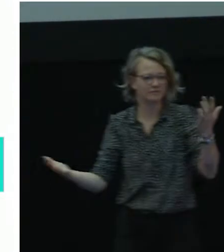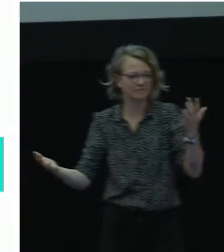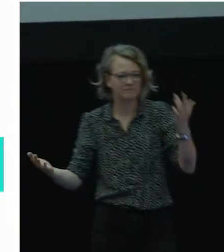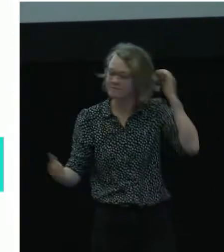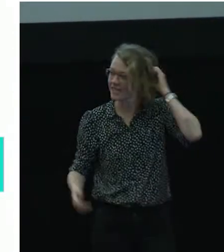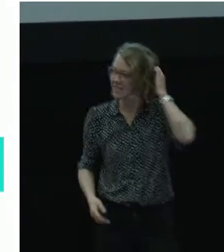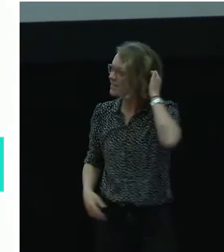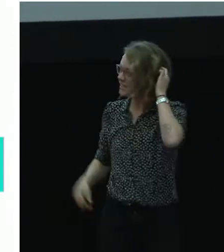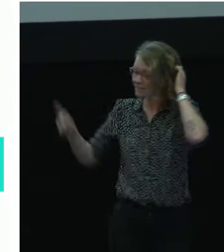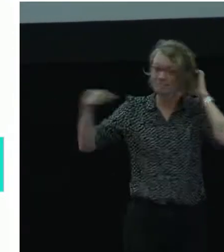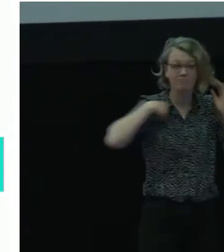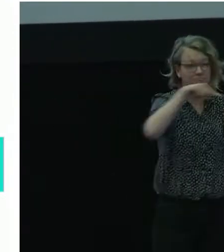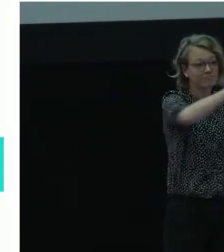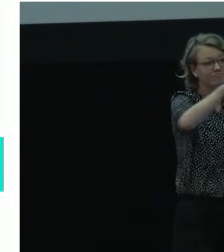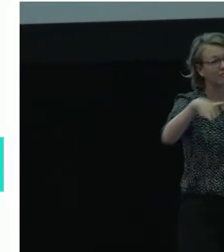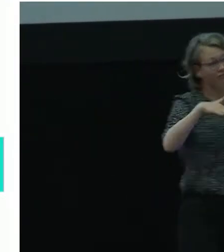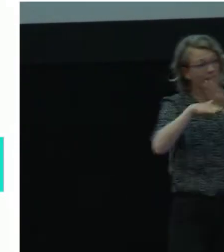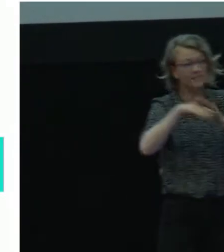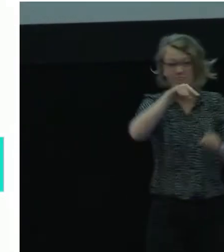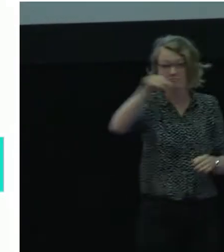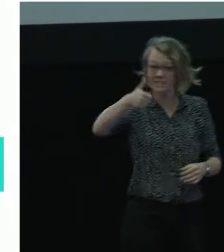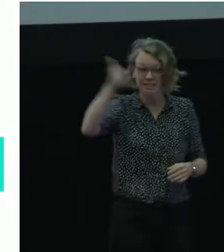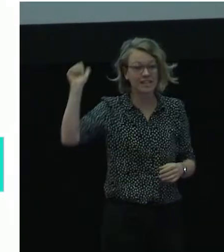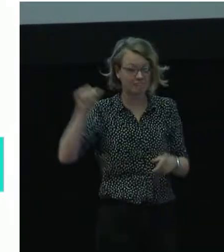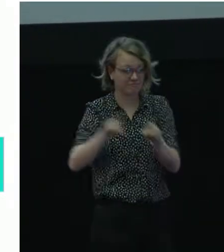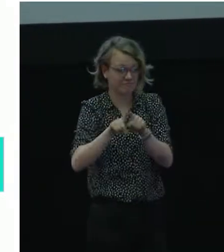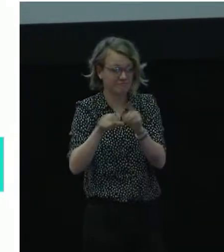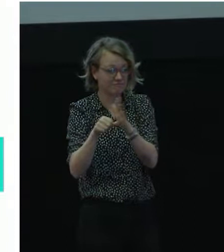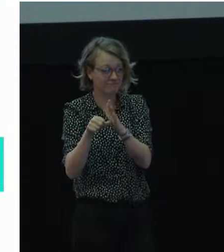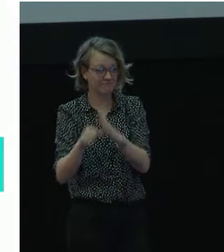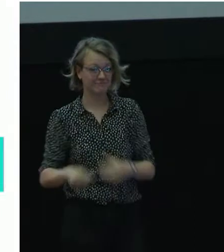Yes, it's a bit difficult.